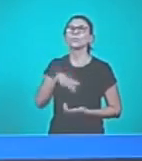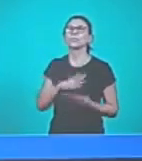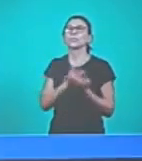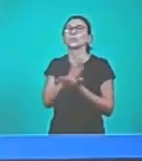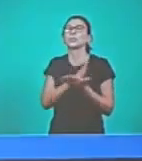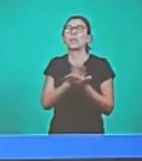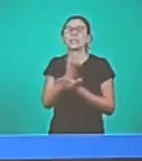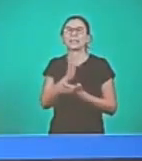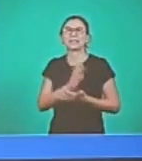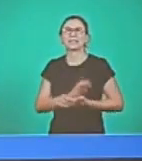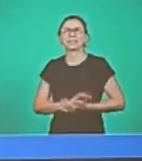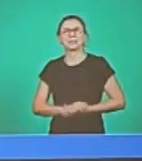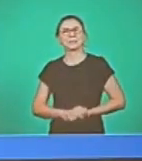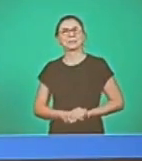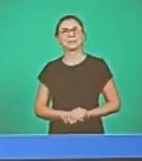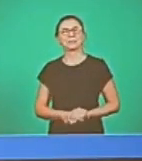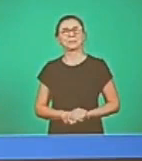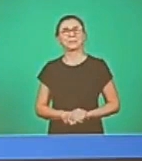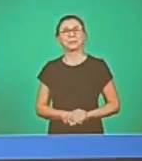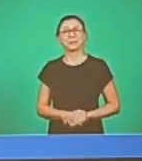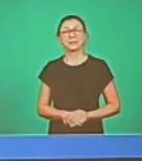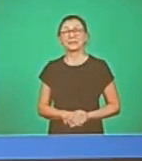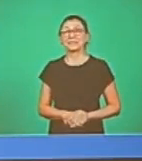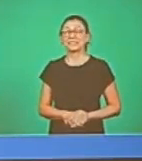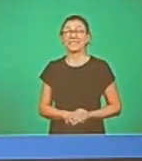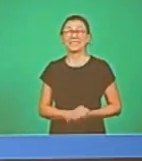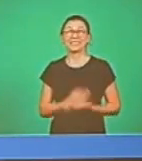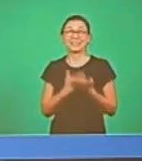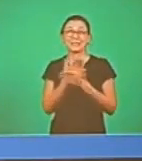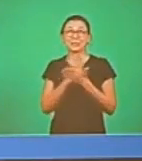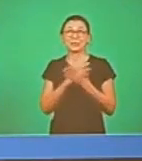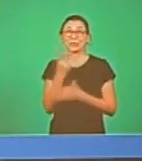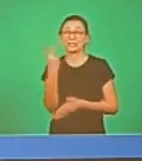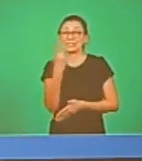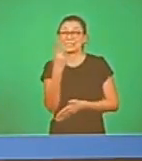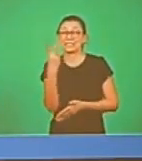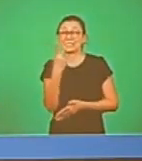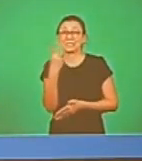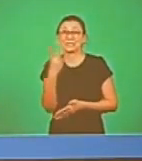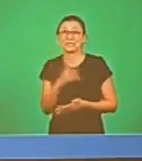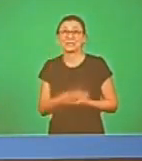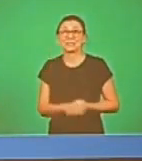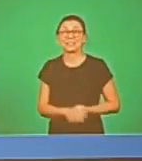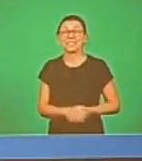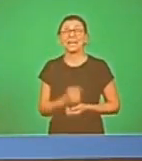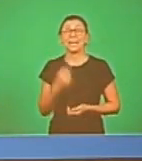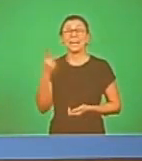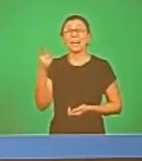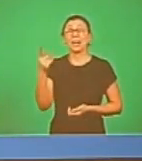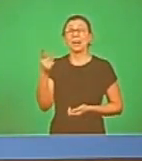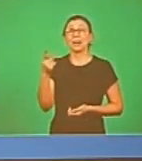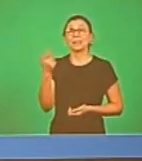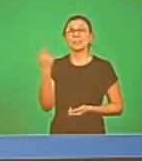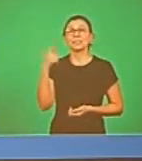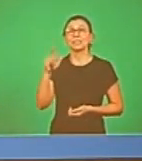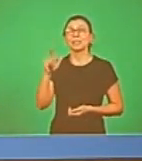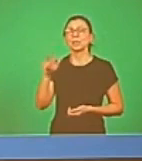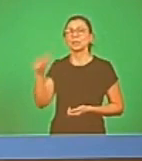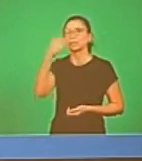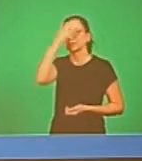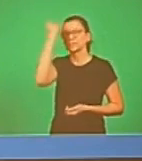There's another annoying little girl here. They both bother me all the time. I even forgot their name here.